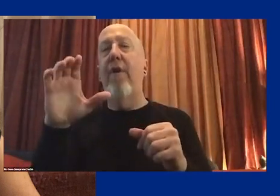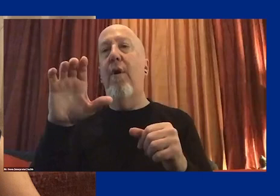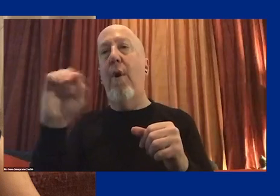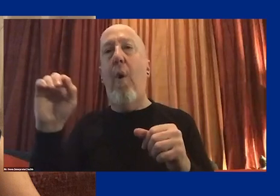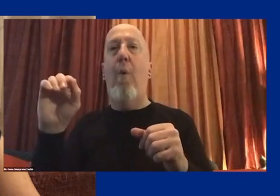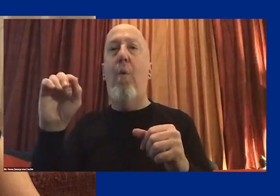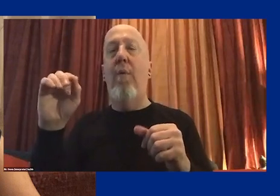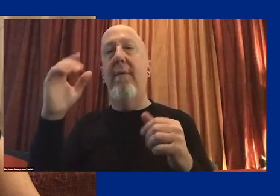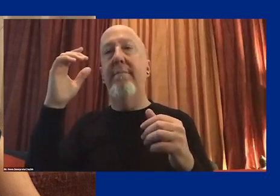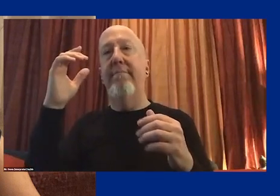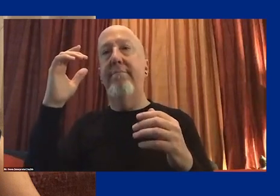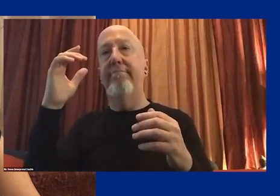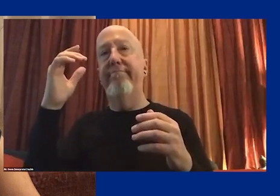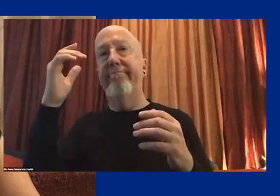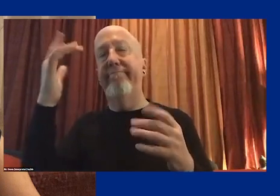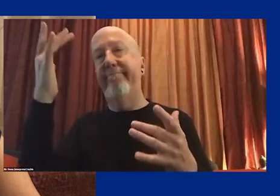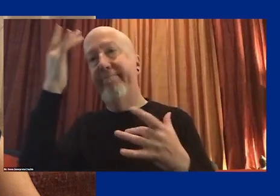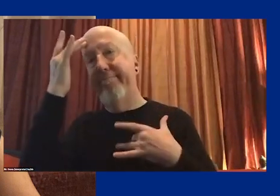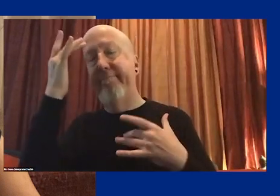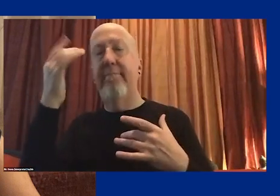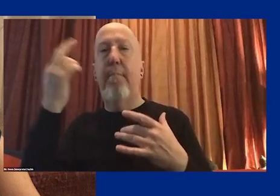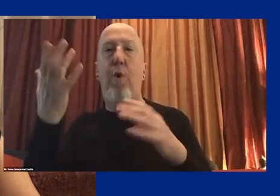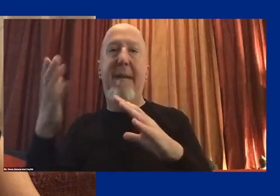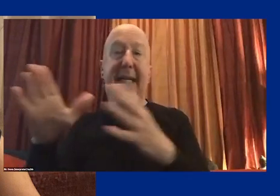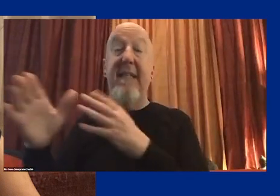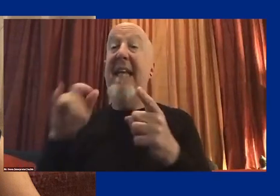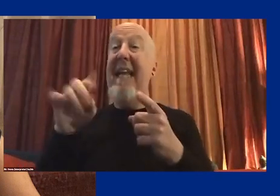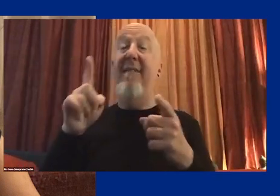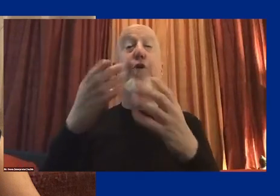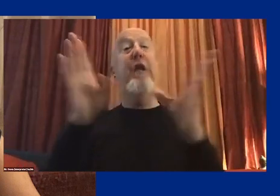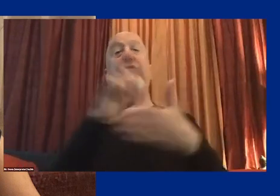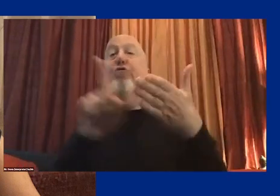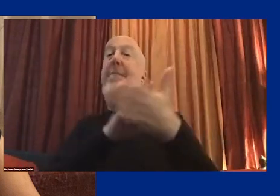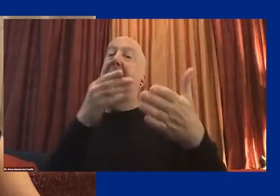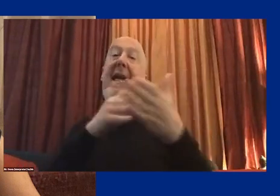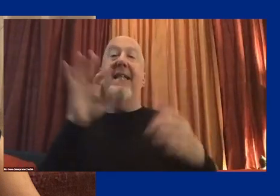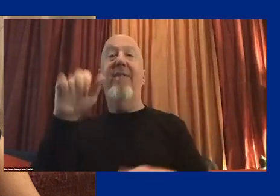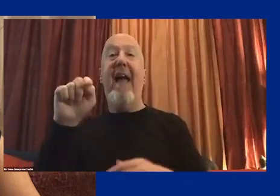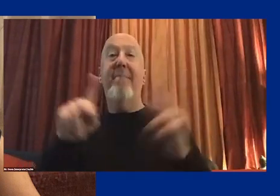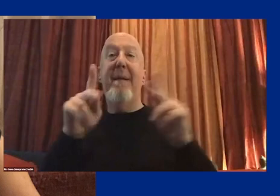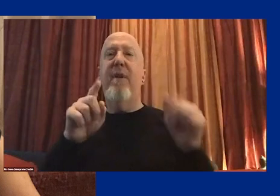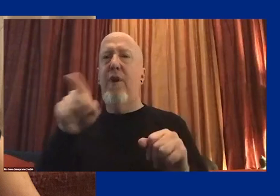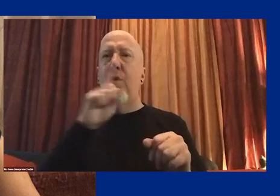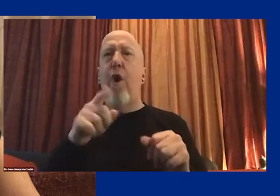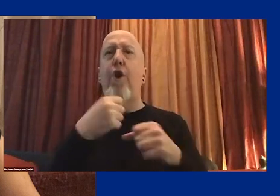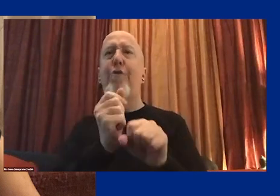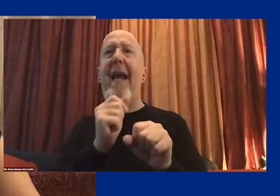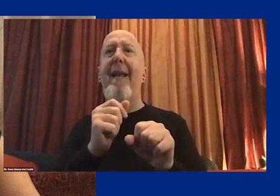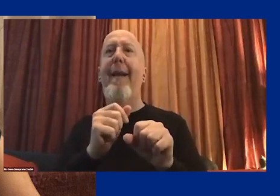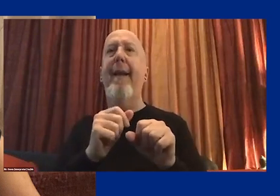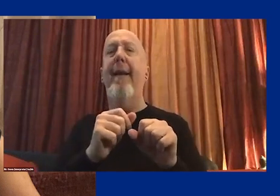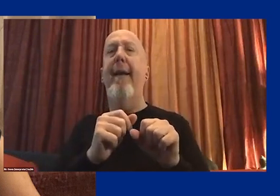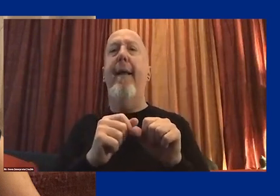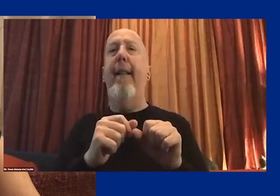prevalence. So if you blanketly discriminate against fat people, you're creating this loophole where you're